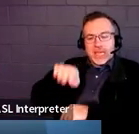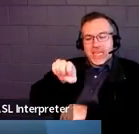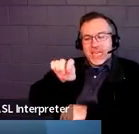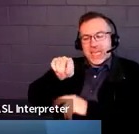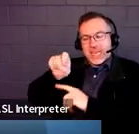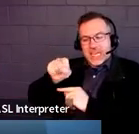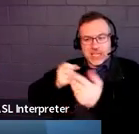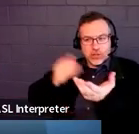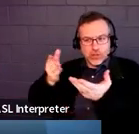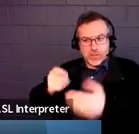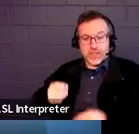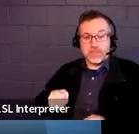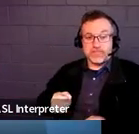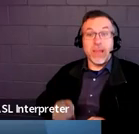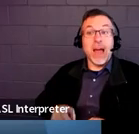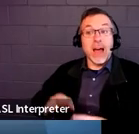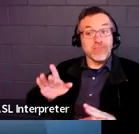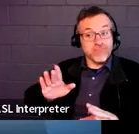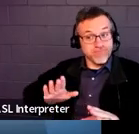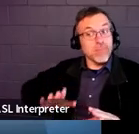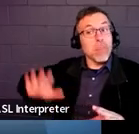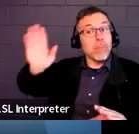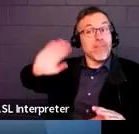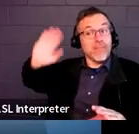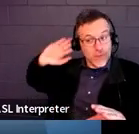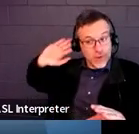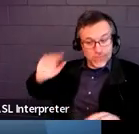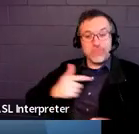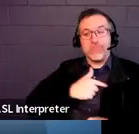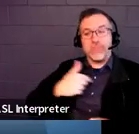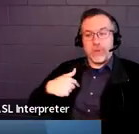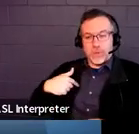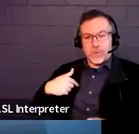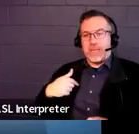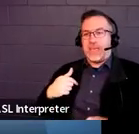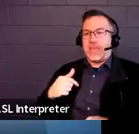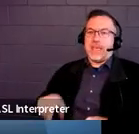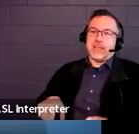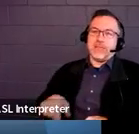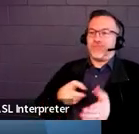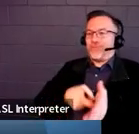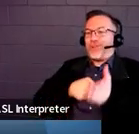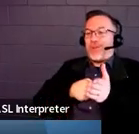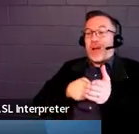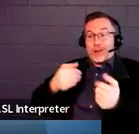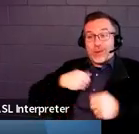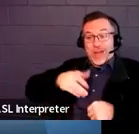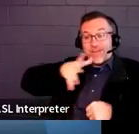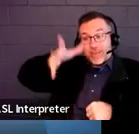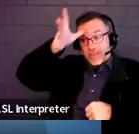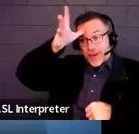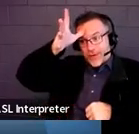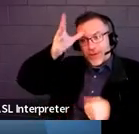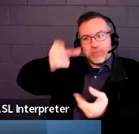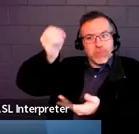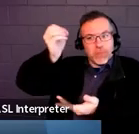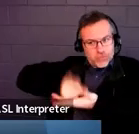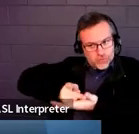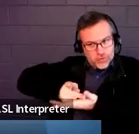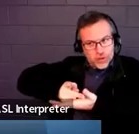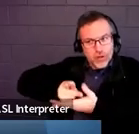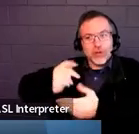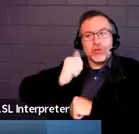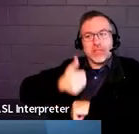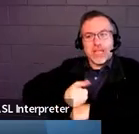grade. Used to, in years before, we'd have to have a parent consent to do the